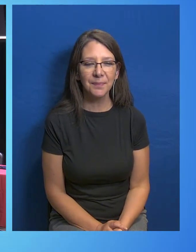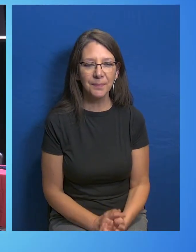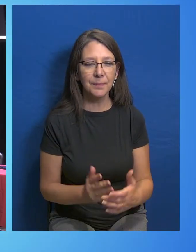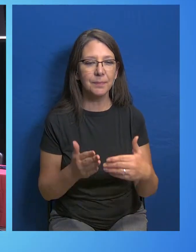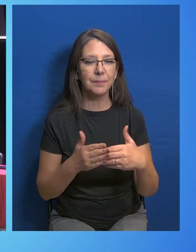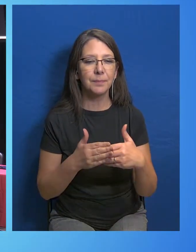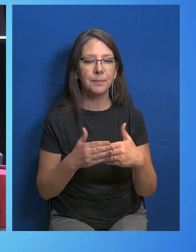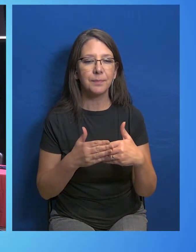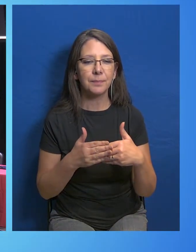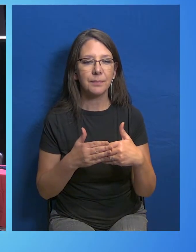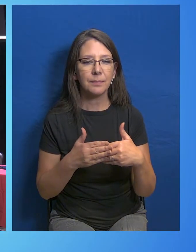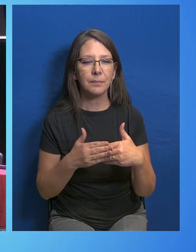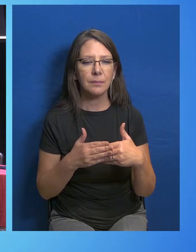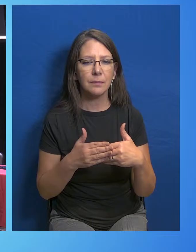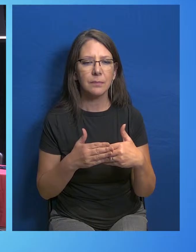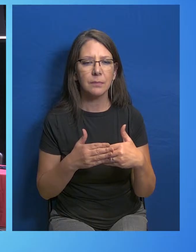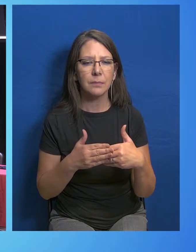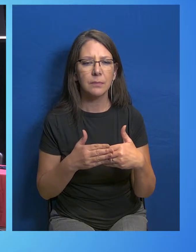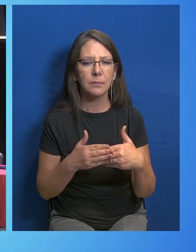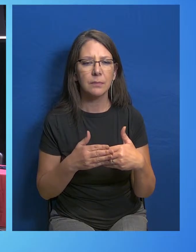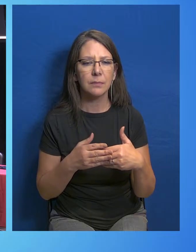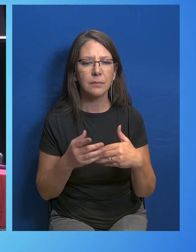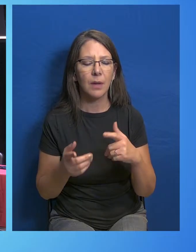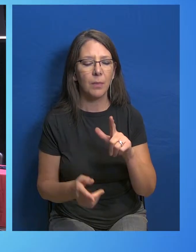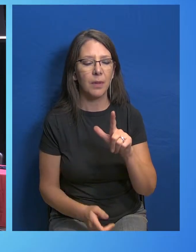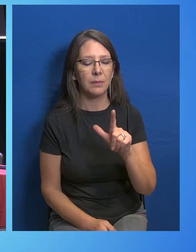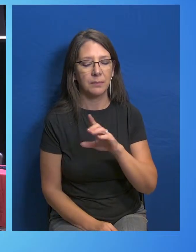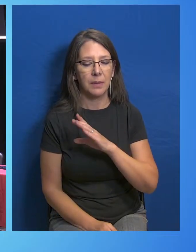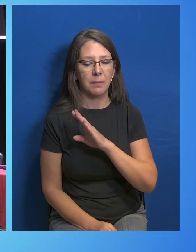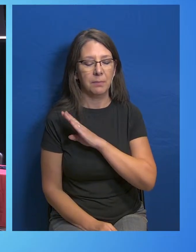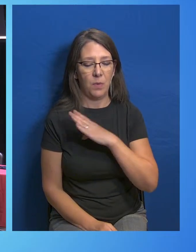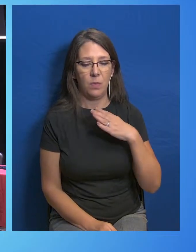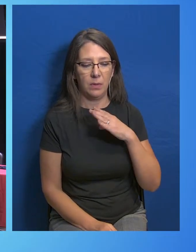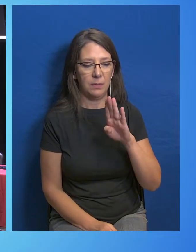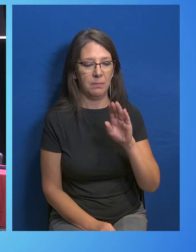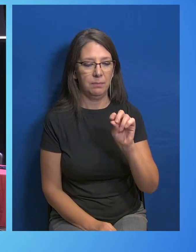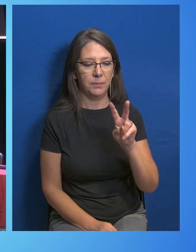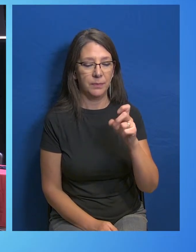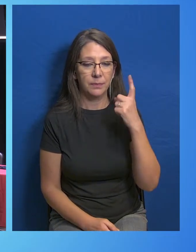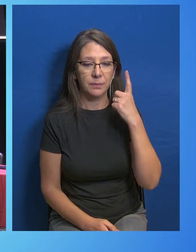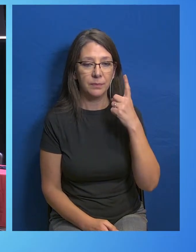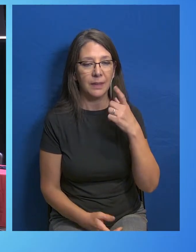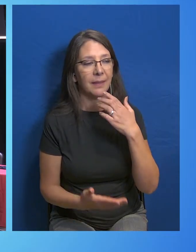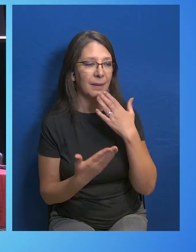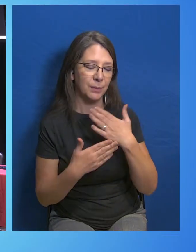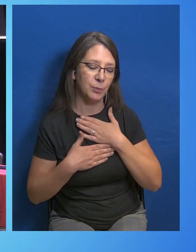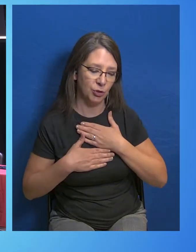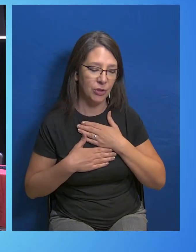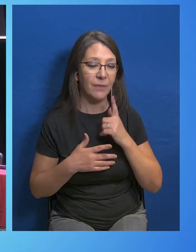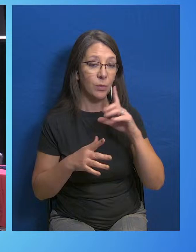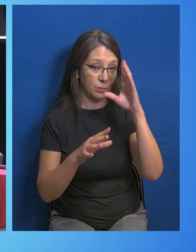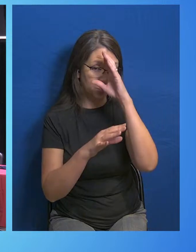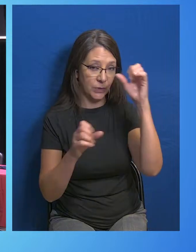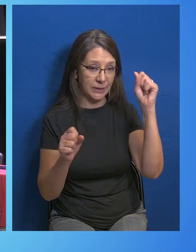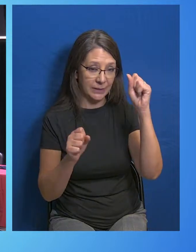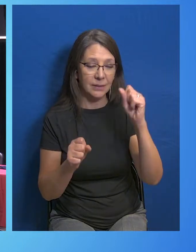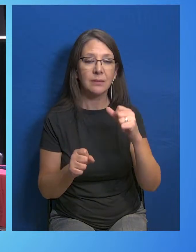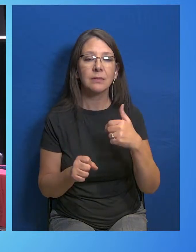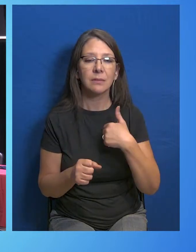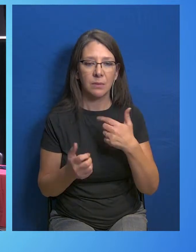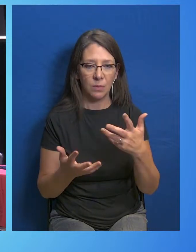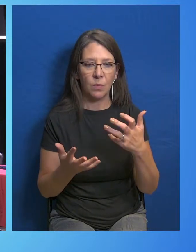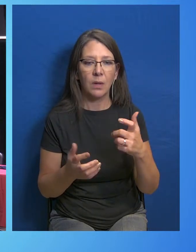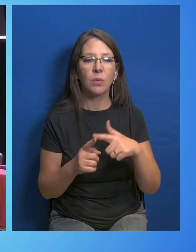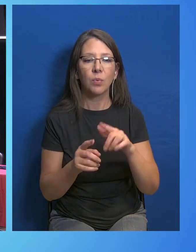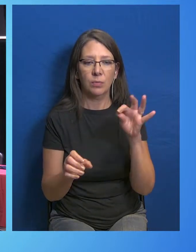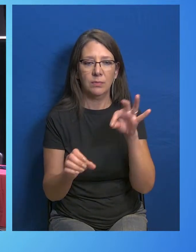Next up, I appreciate that. For president, I would like to nominate Board Member